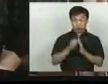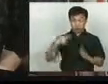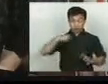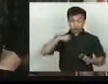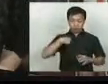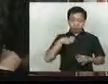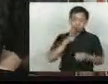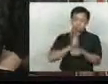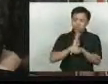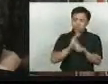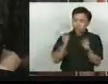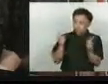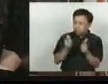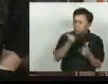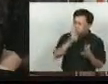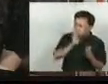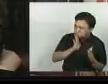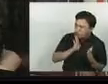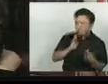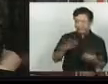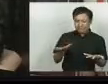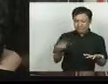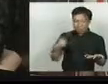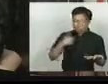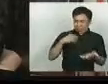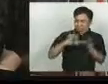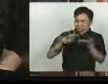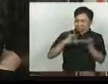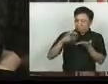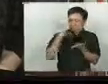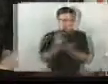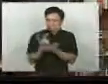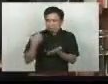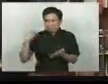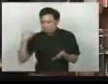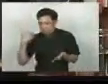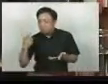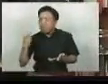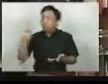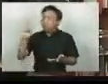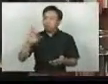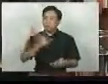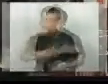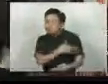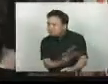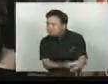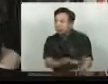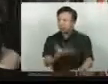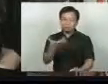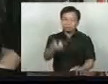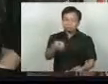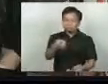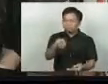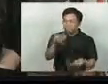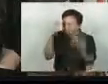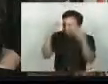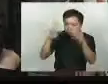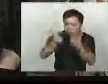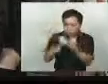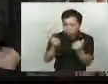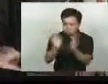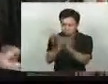and I don't like accounting, or I don't have a wife or a daughter or son who knows how to keep the books of